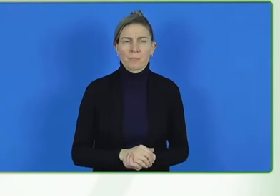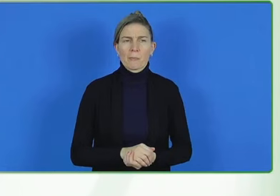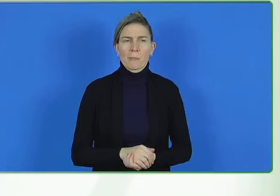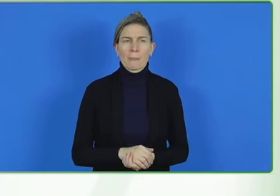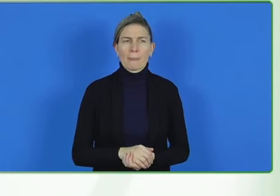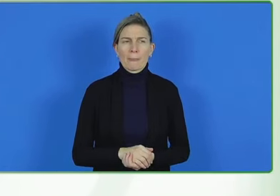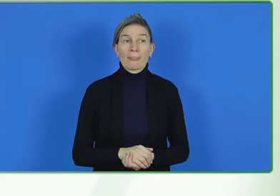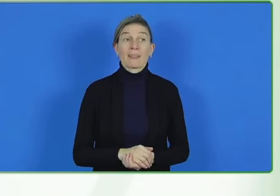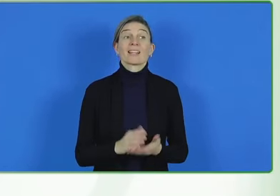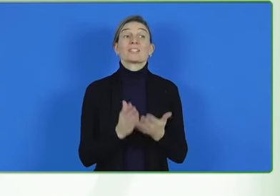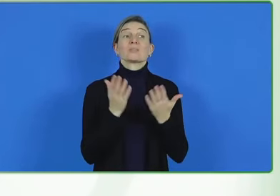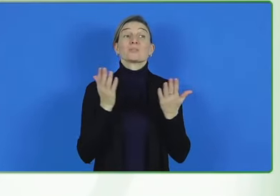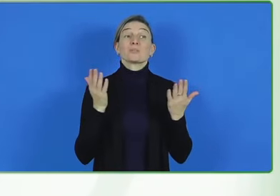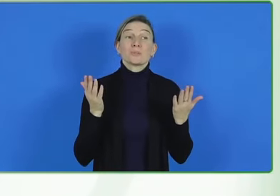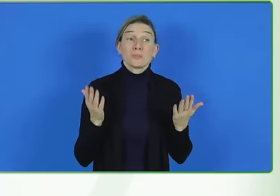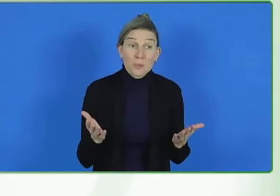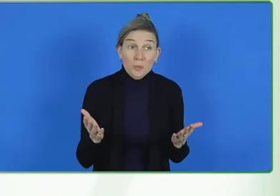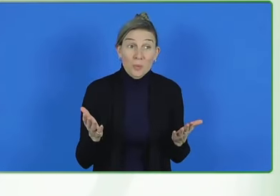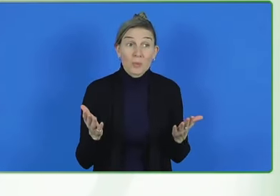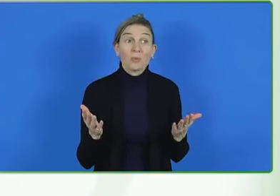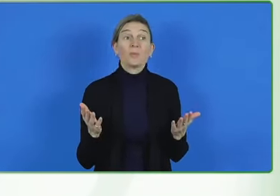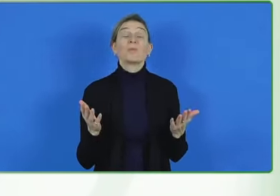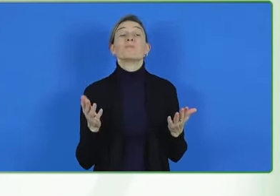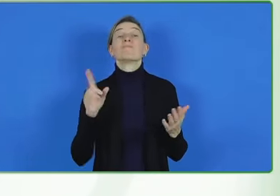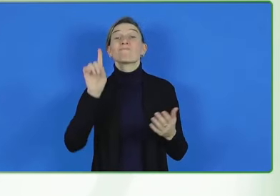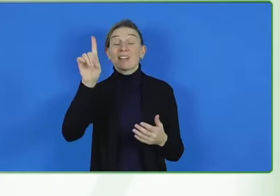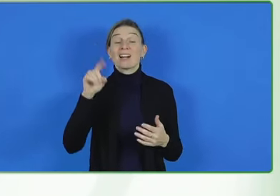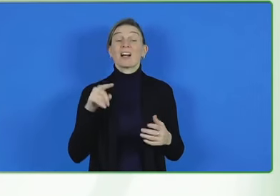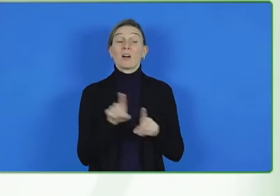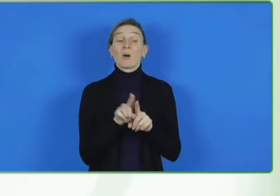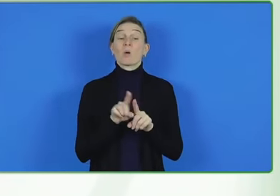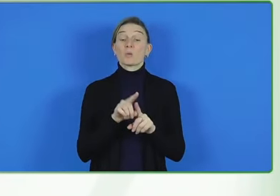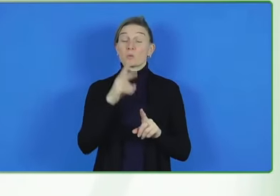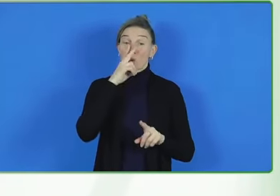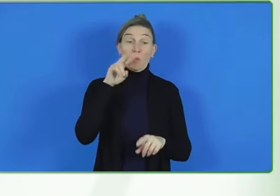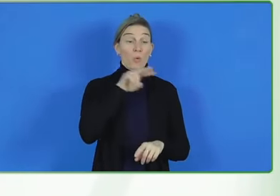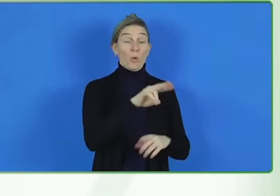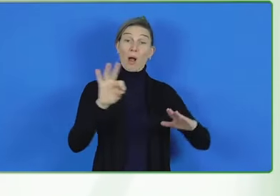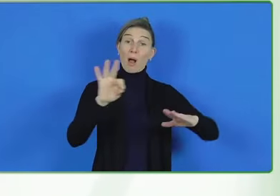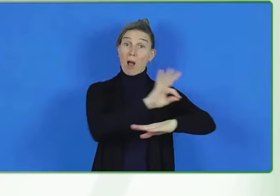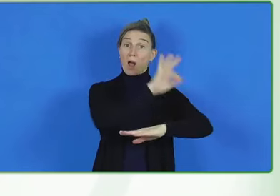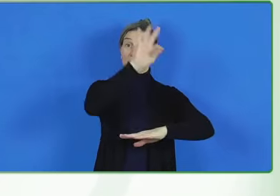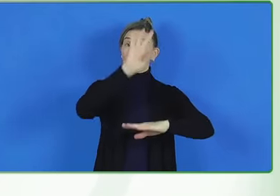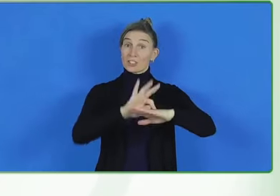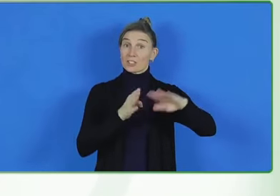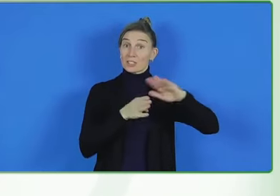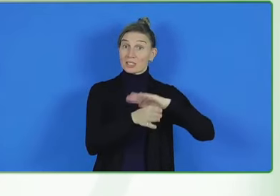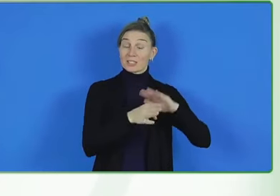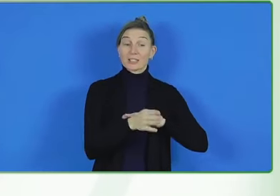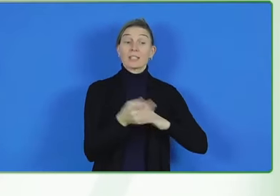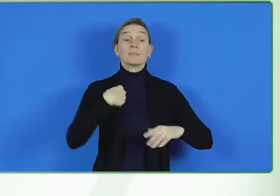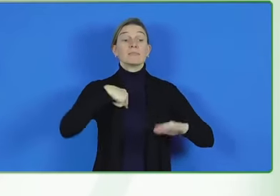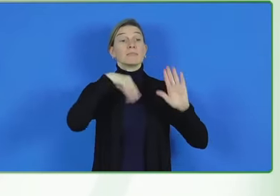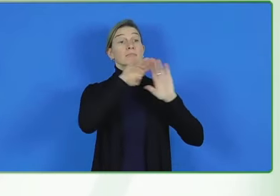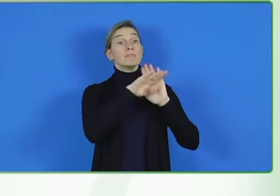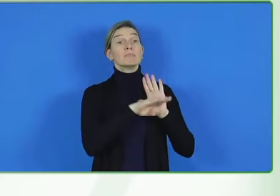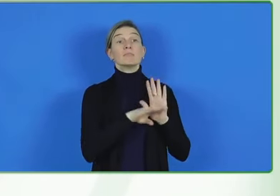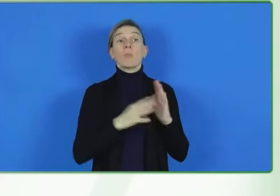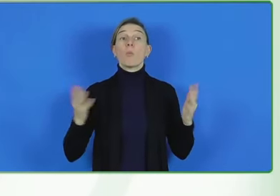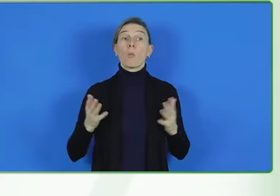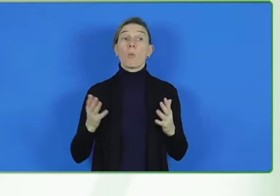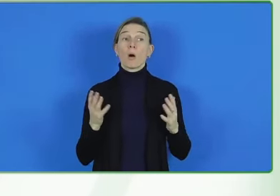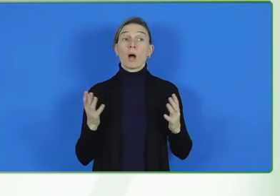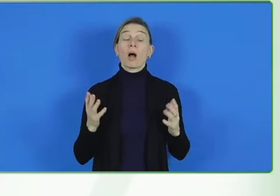covers architectural accessibility. We require, for example, barrier-free communication